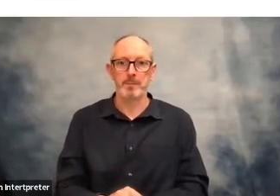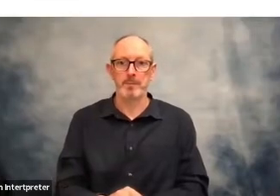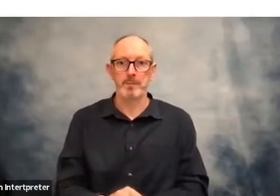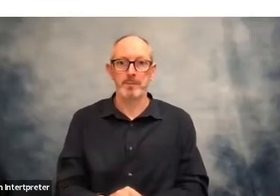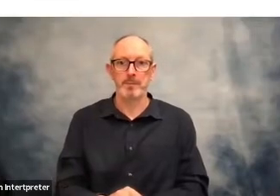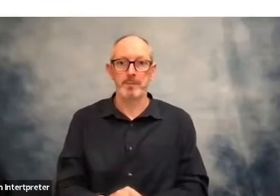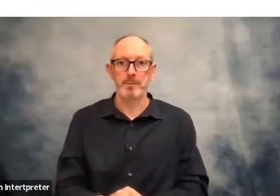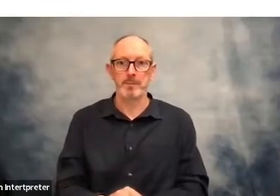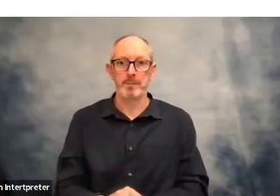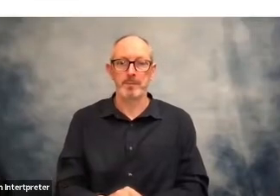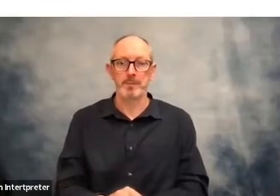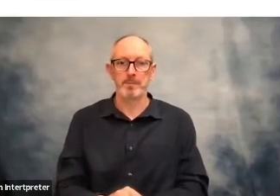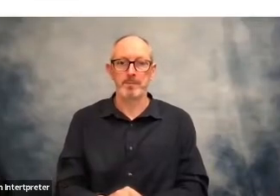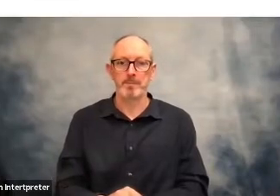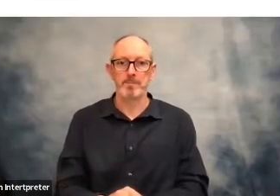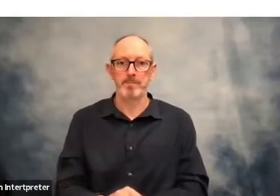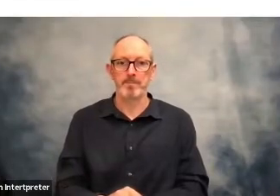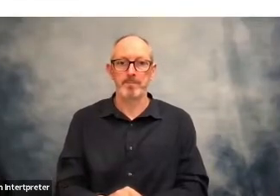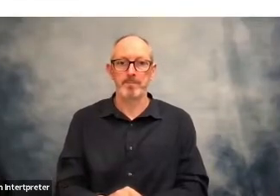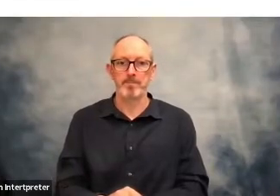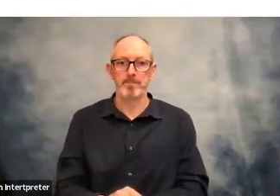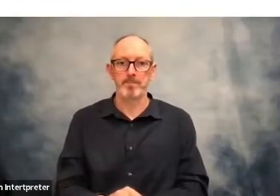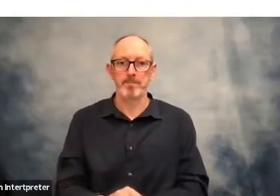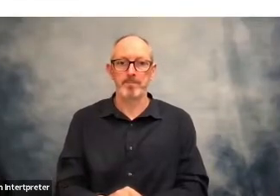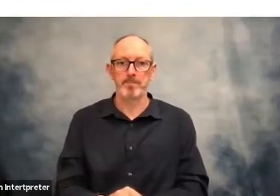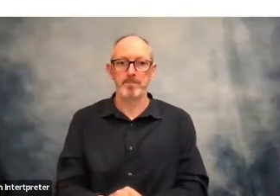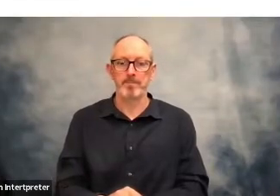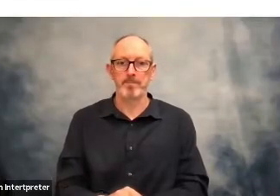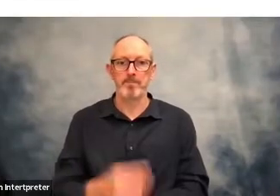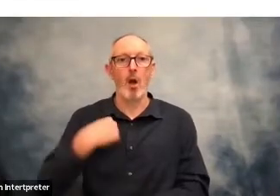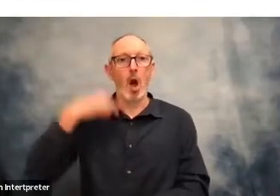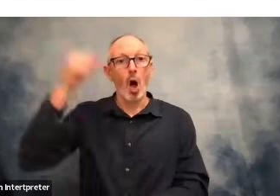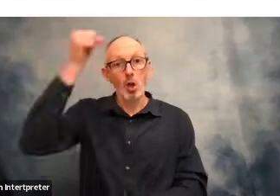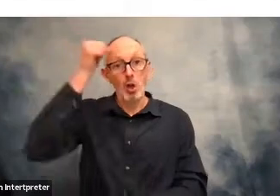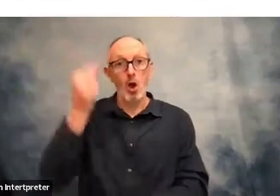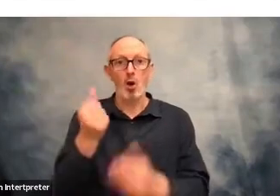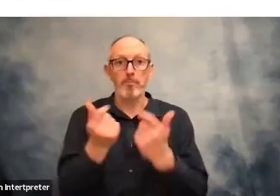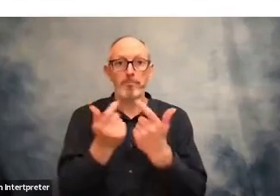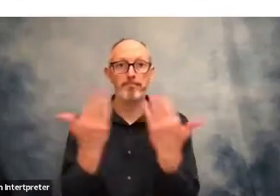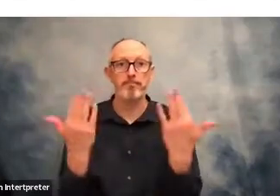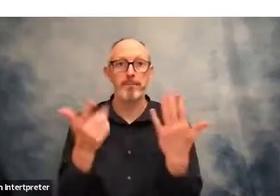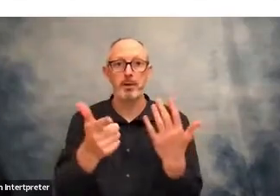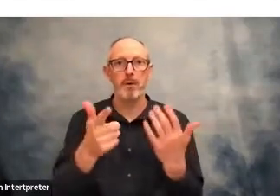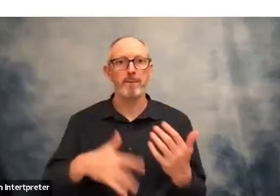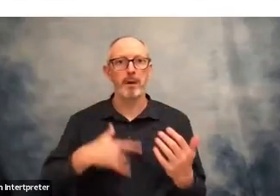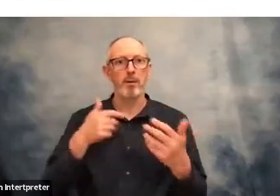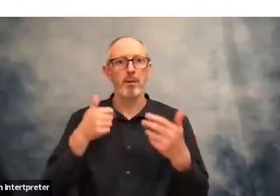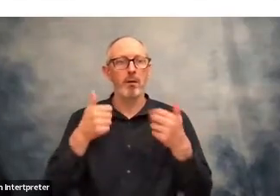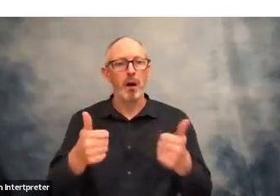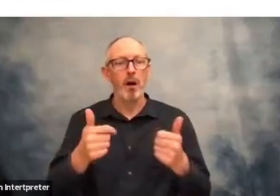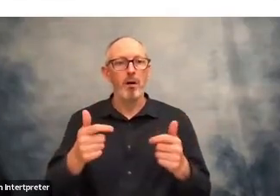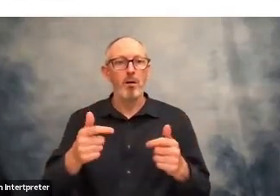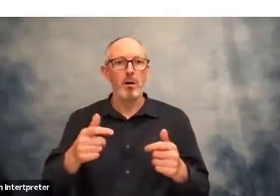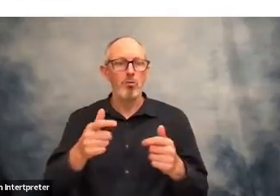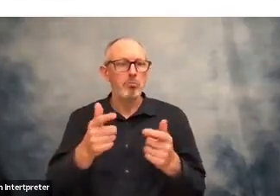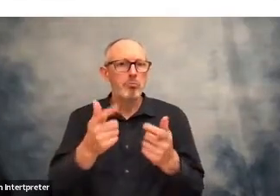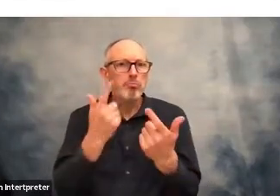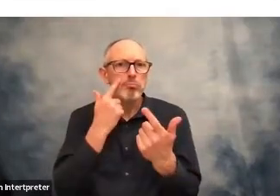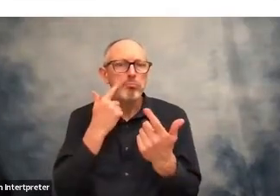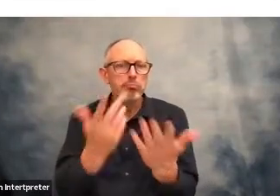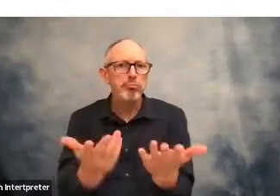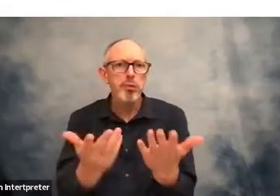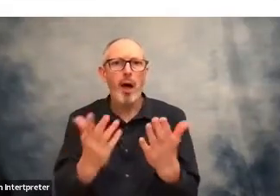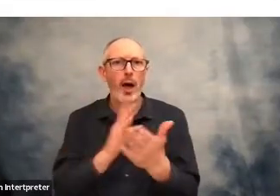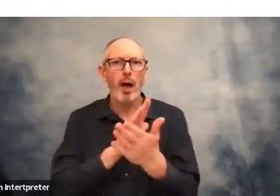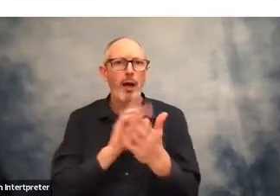Go ahead. I know these products touch many of you, so let us know how you feel about them, how they're putting their clinical expertise directly in the hands